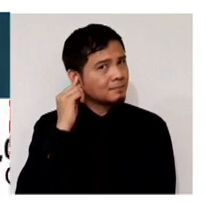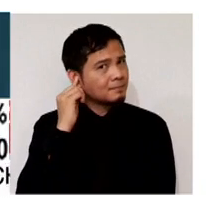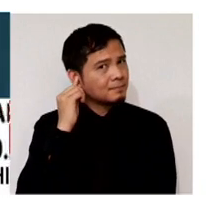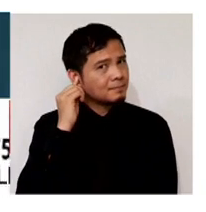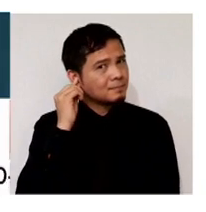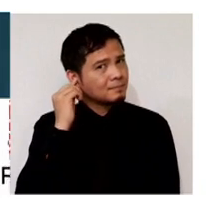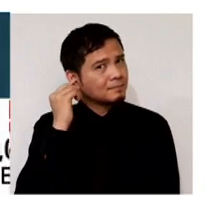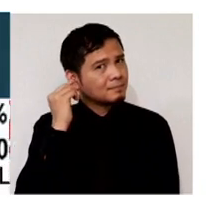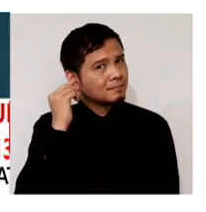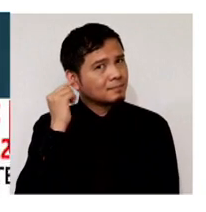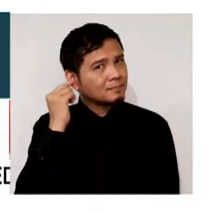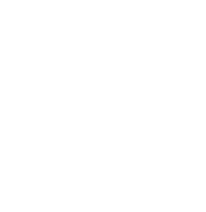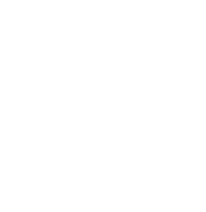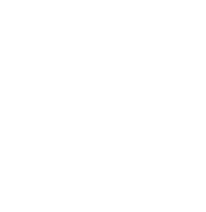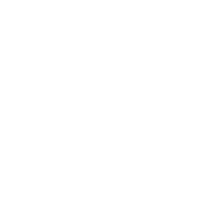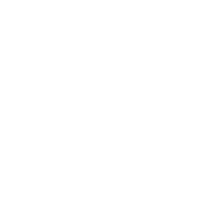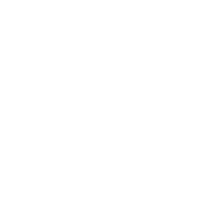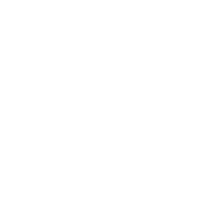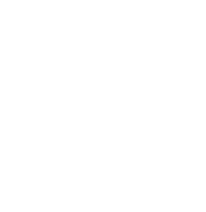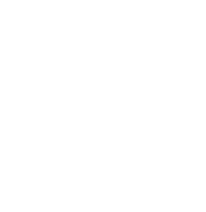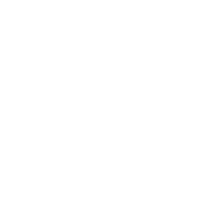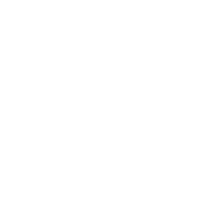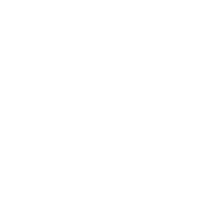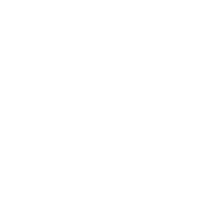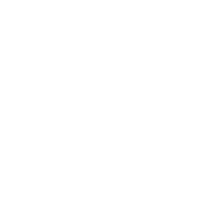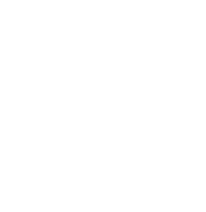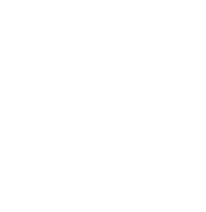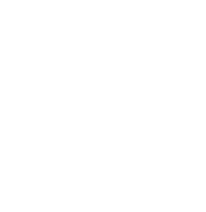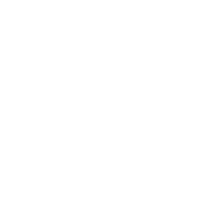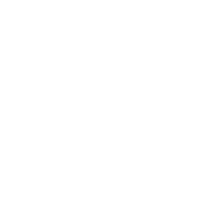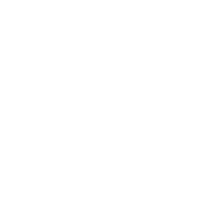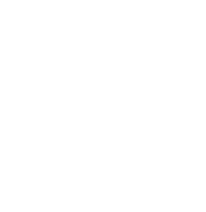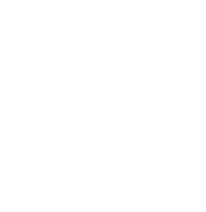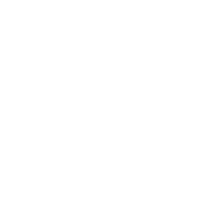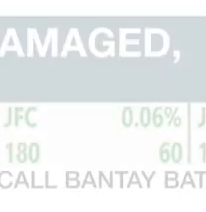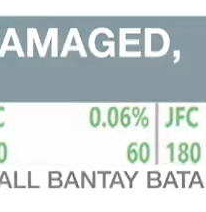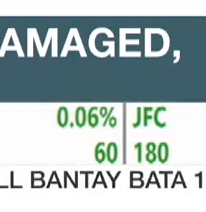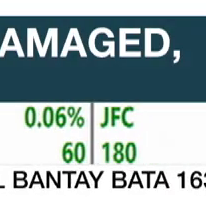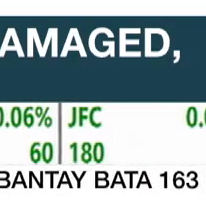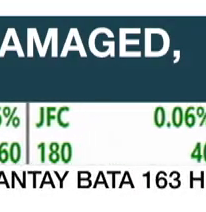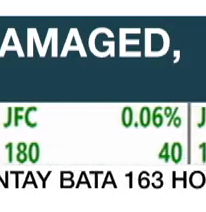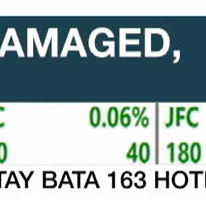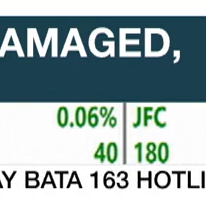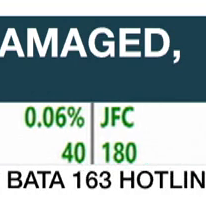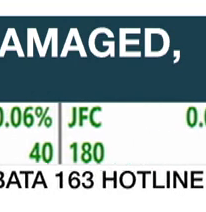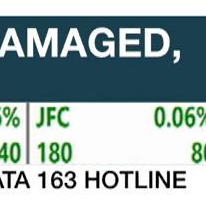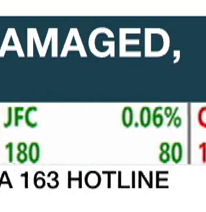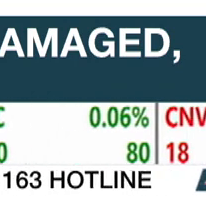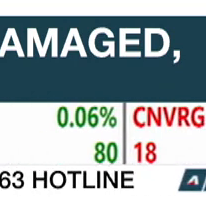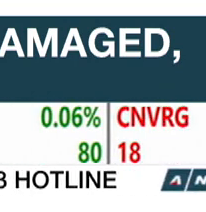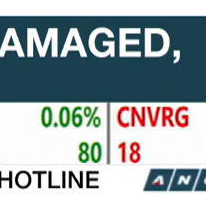about 41,500 individuals that have been affected by this